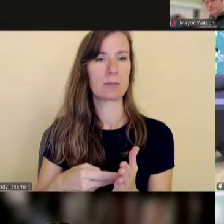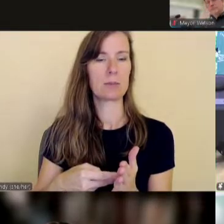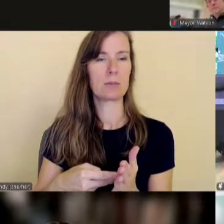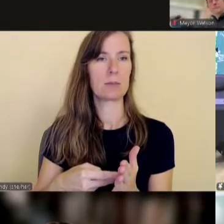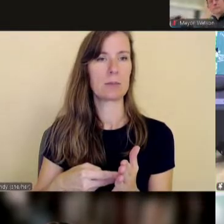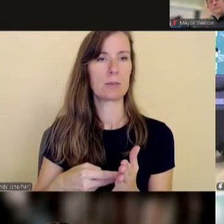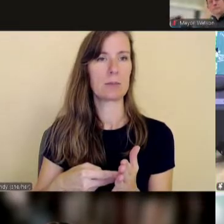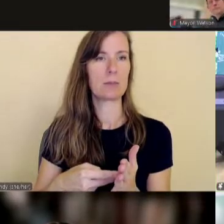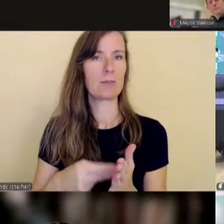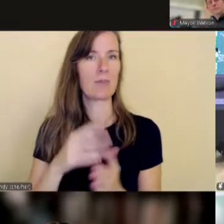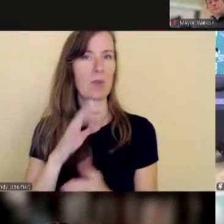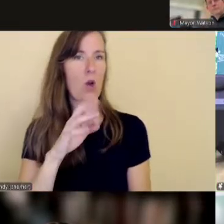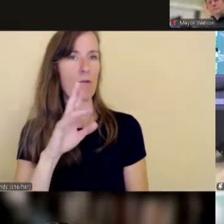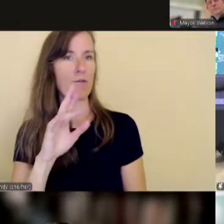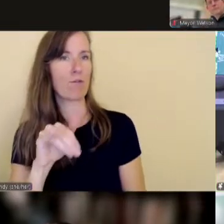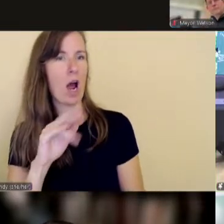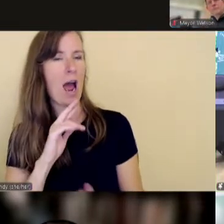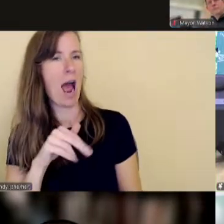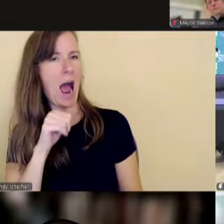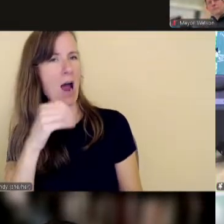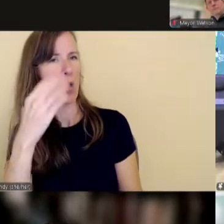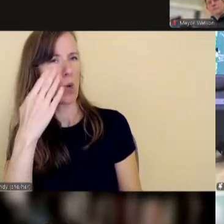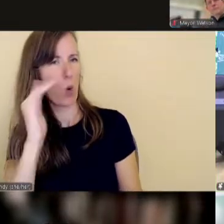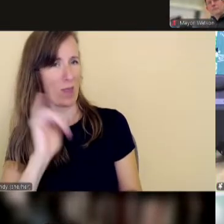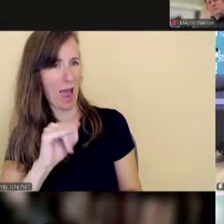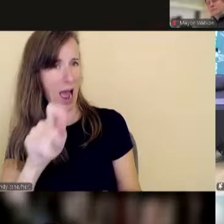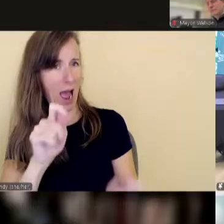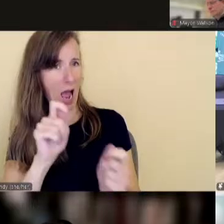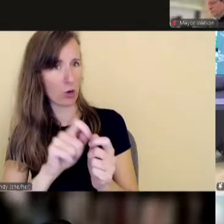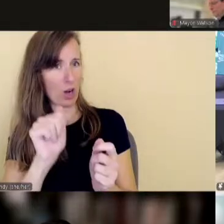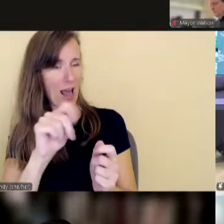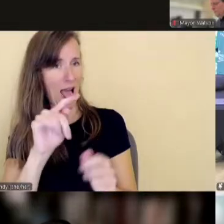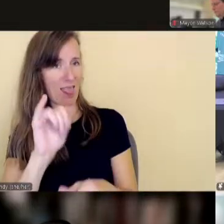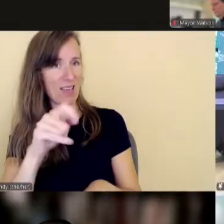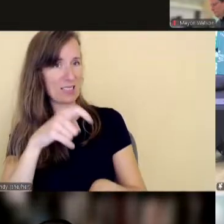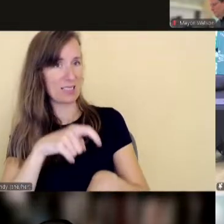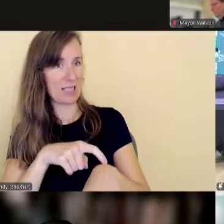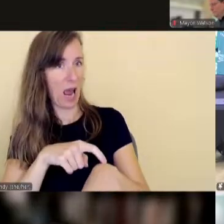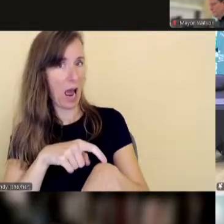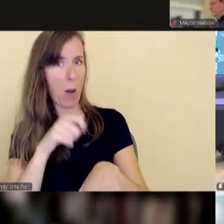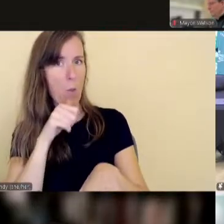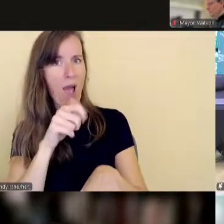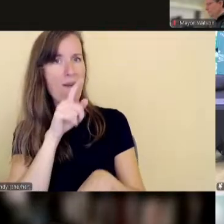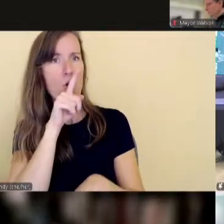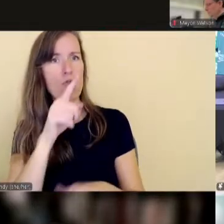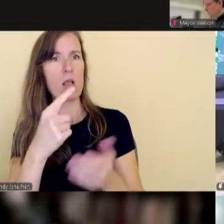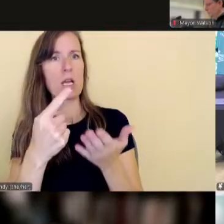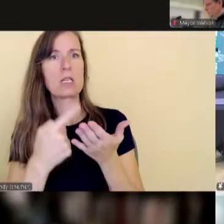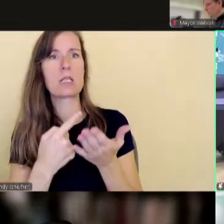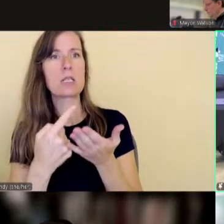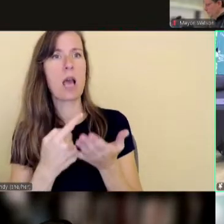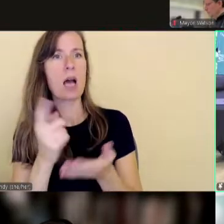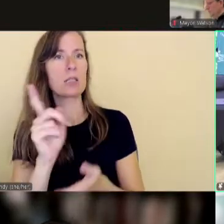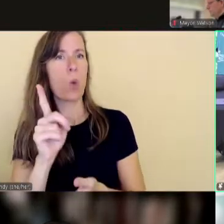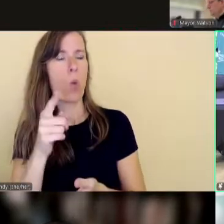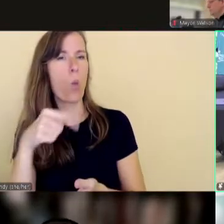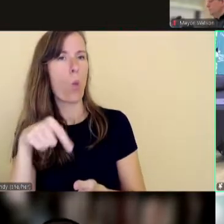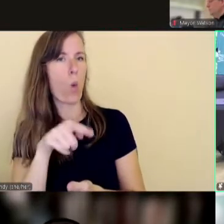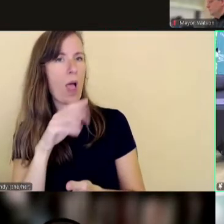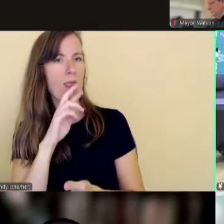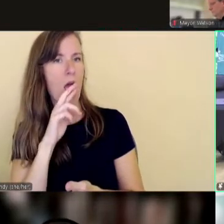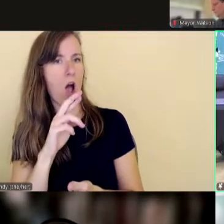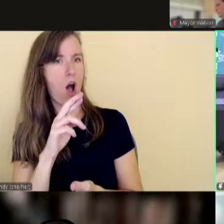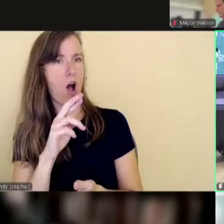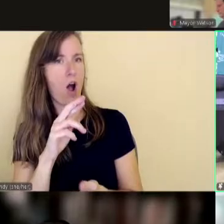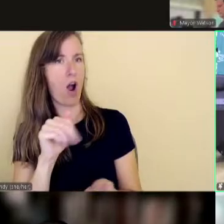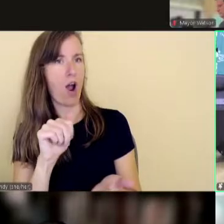I don't know that that's an accurate statement at this time, considering the fact that we haven't really discussed where they are at. Am I